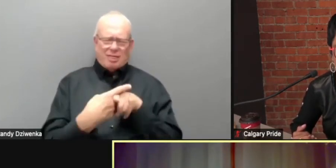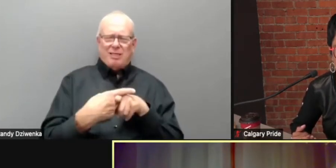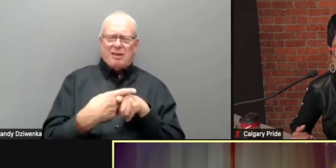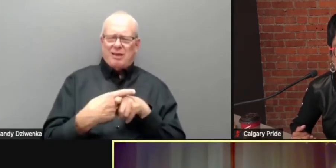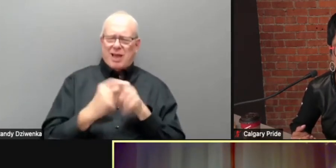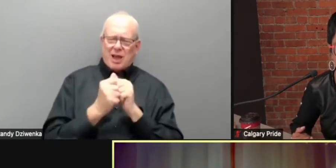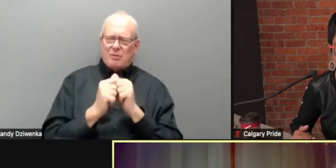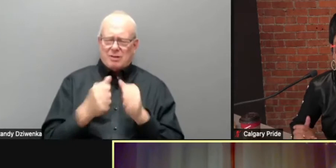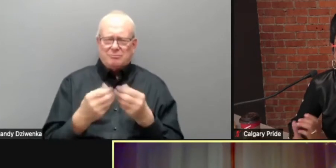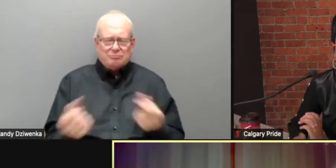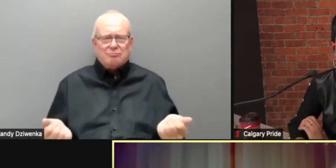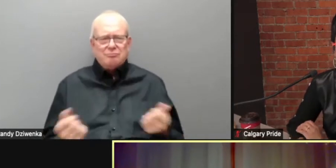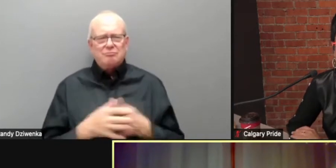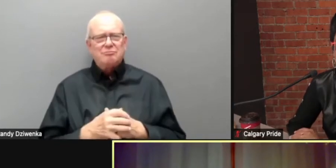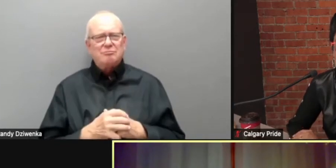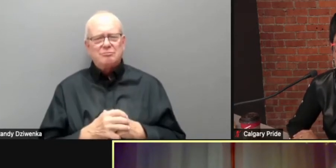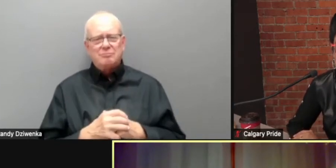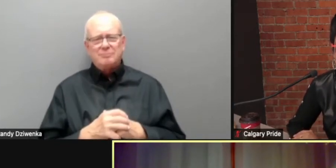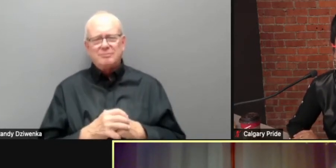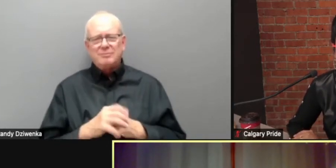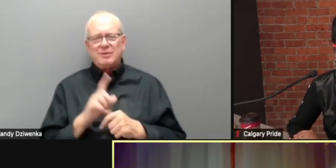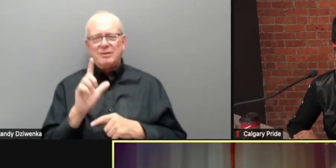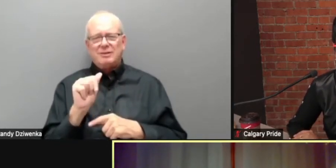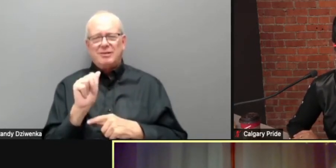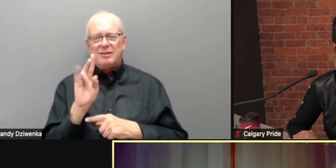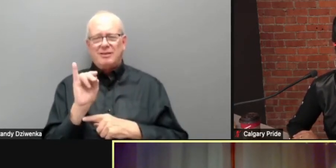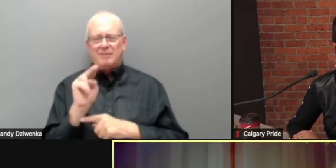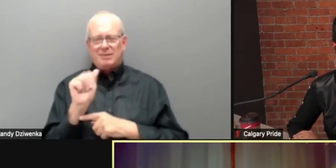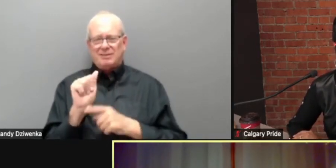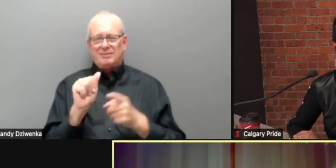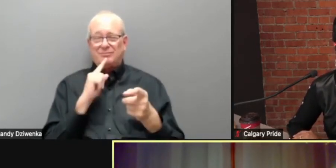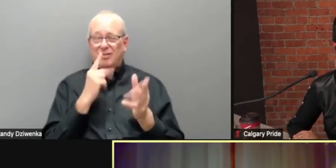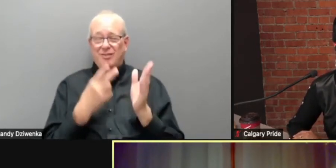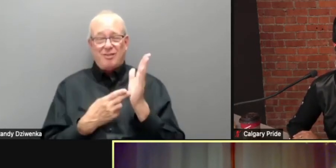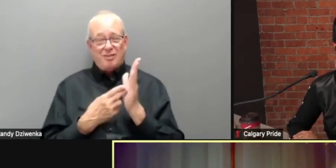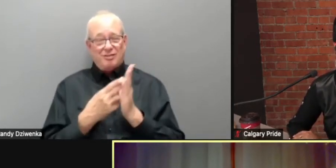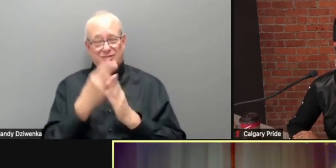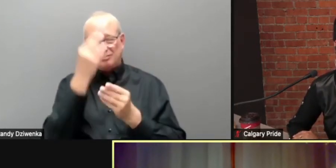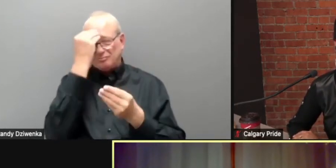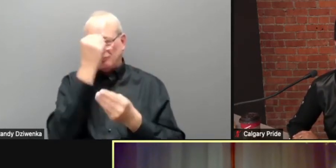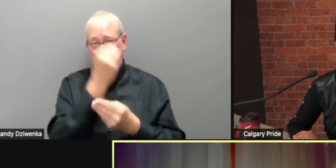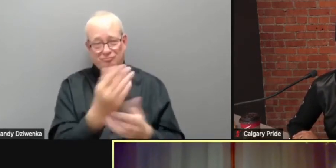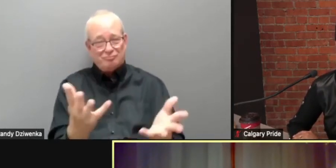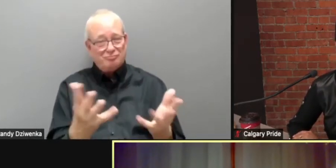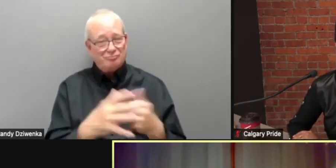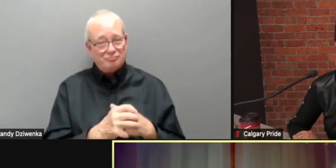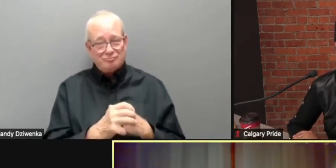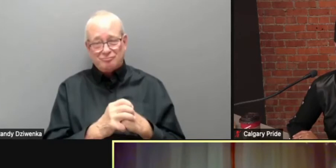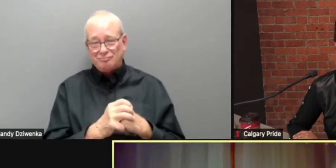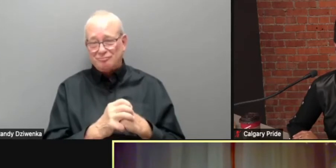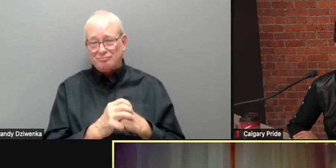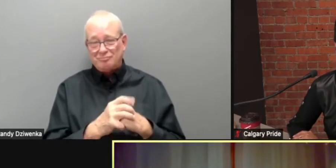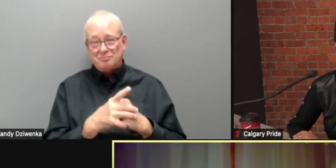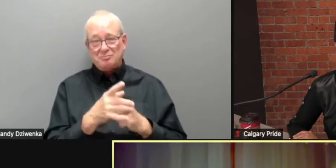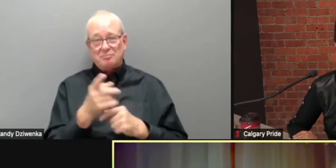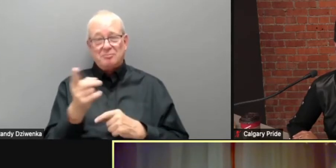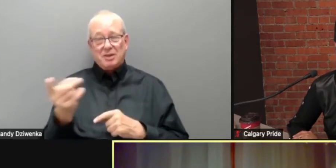Let me be very honest, Hasina, when he first came out, I went into a shell. I mean, that was me.